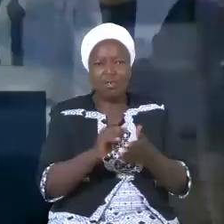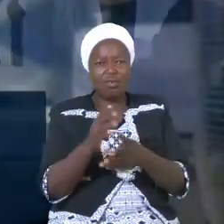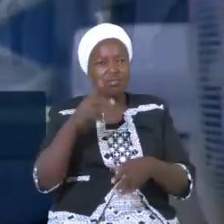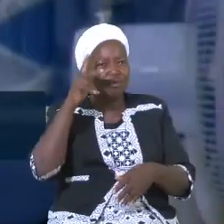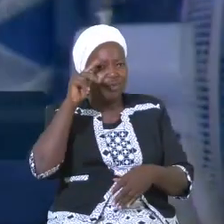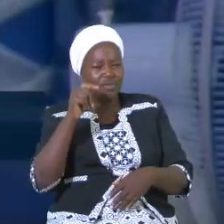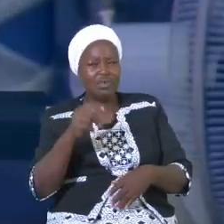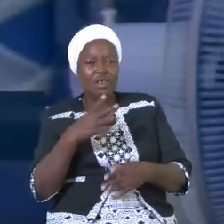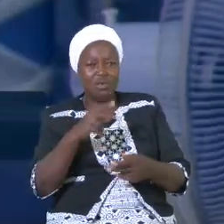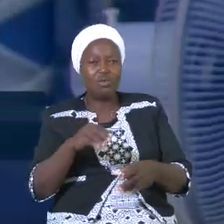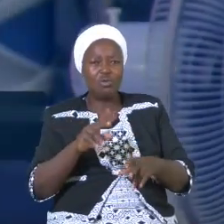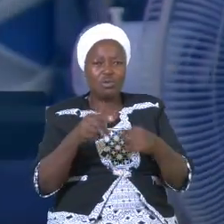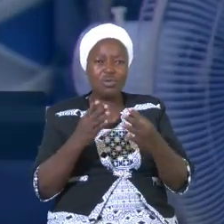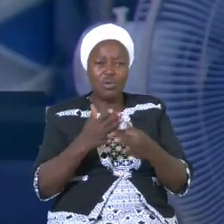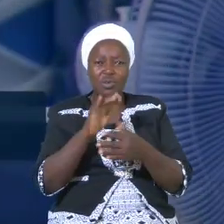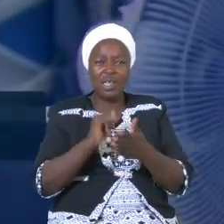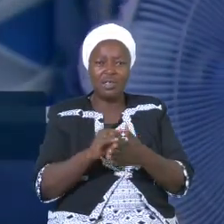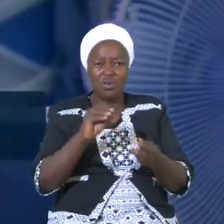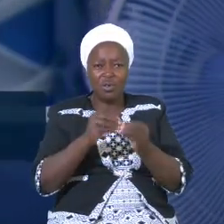on the television